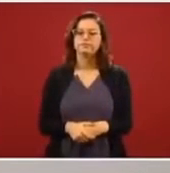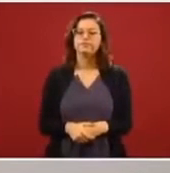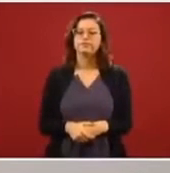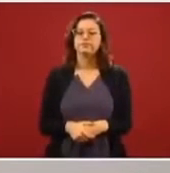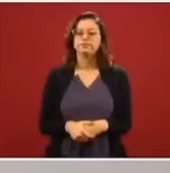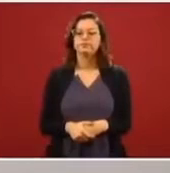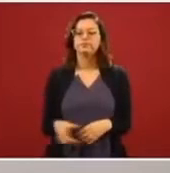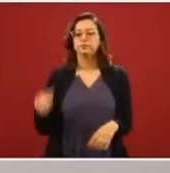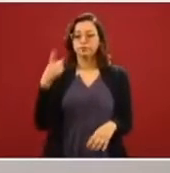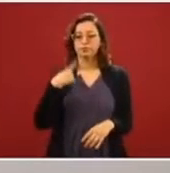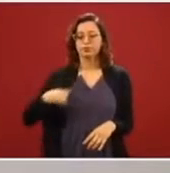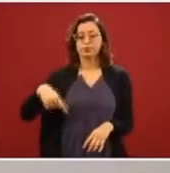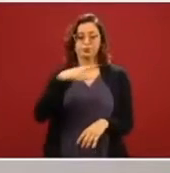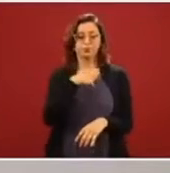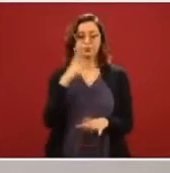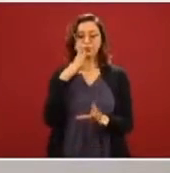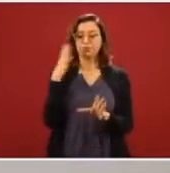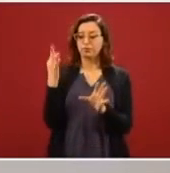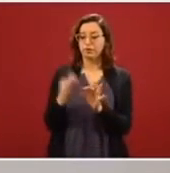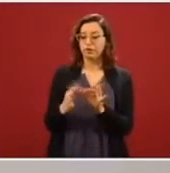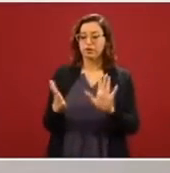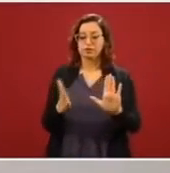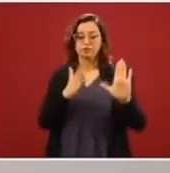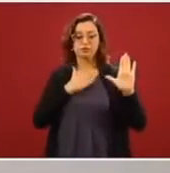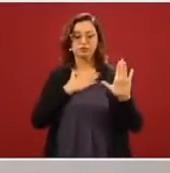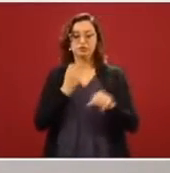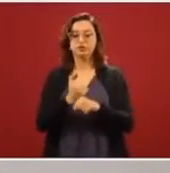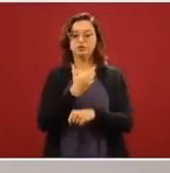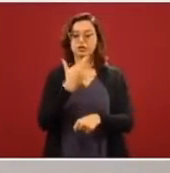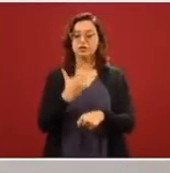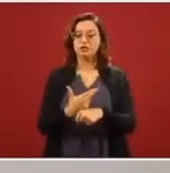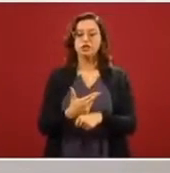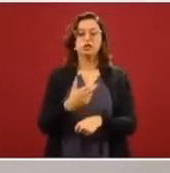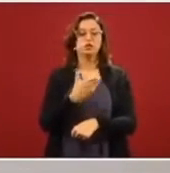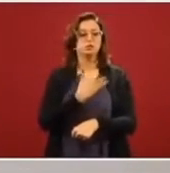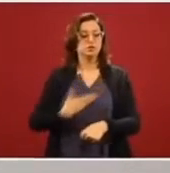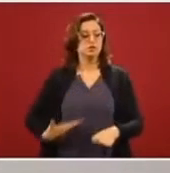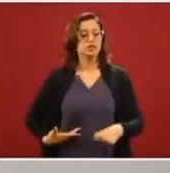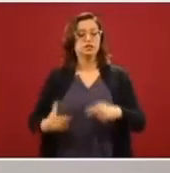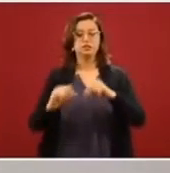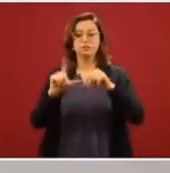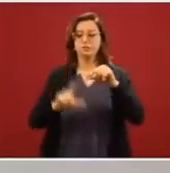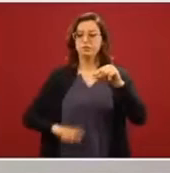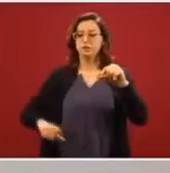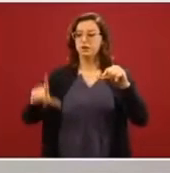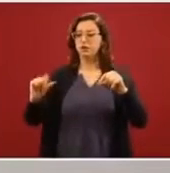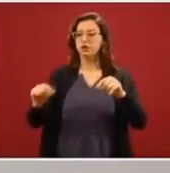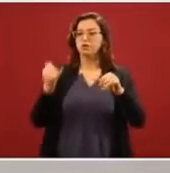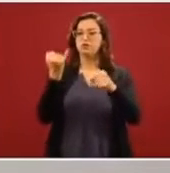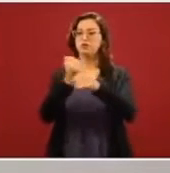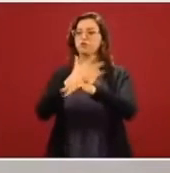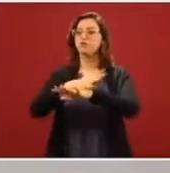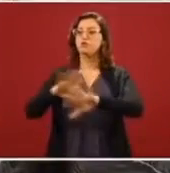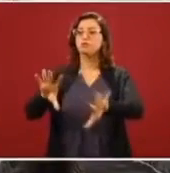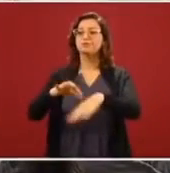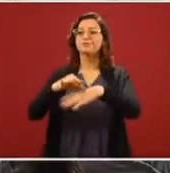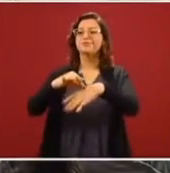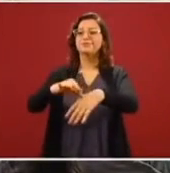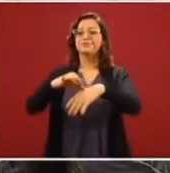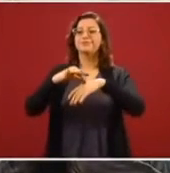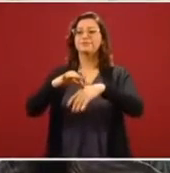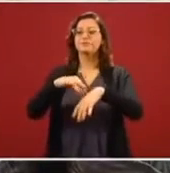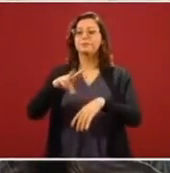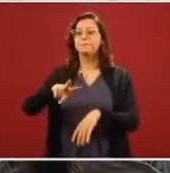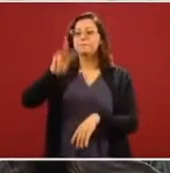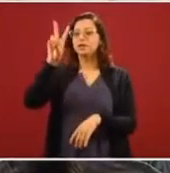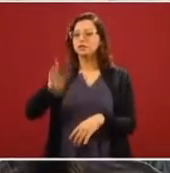el presidente de la with the República, con el President secretario of de the Salud y Republic con todo el país and with the whole es country informar is verazmente to inform cada una